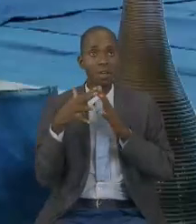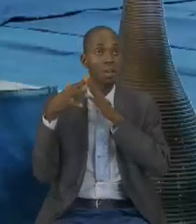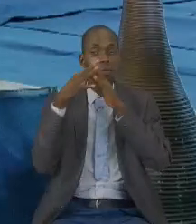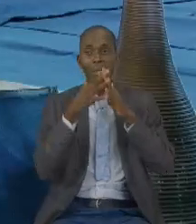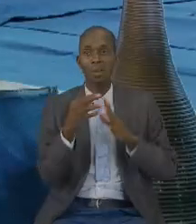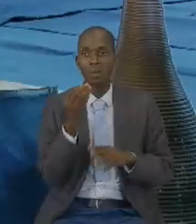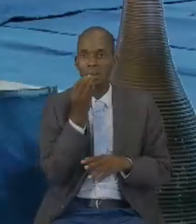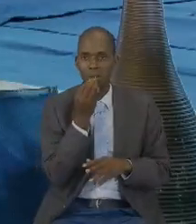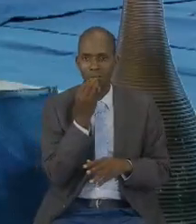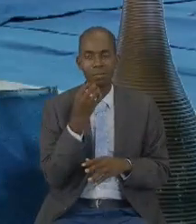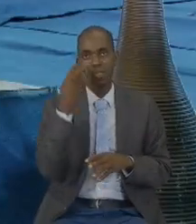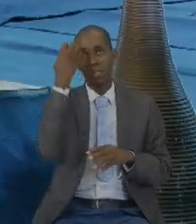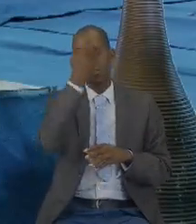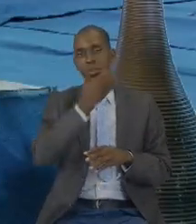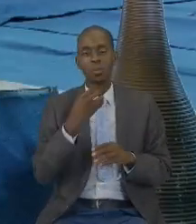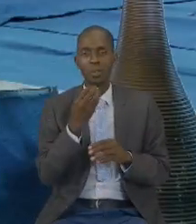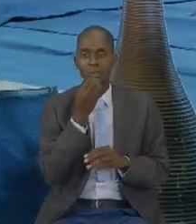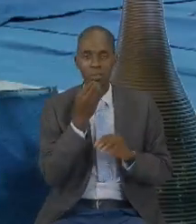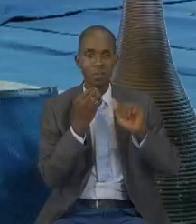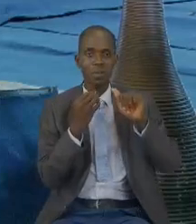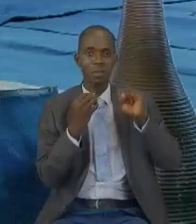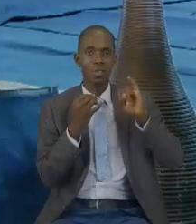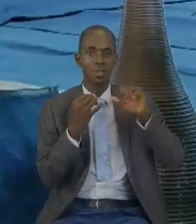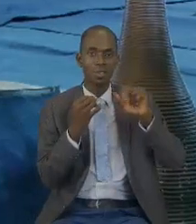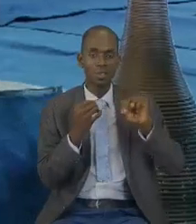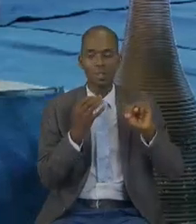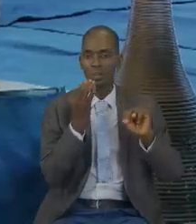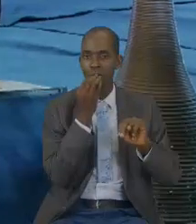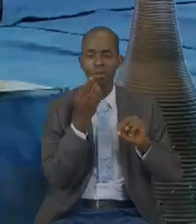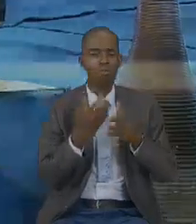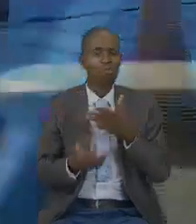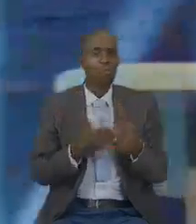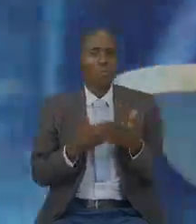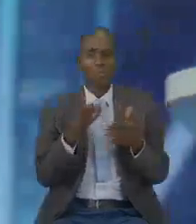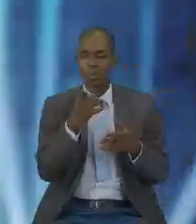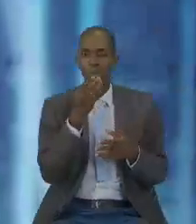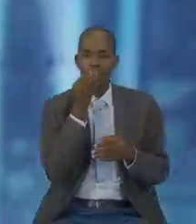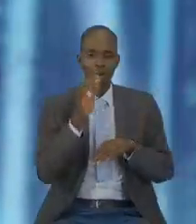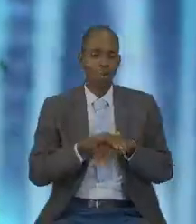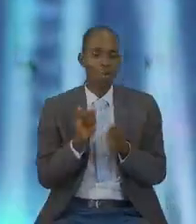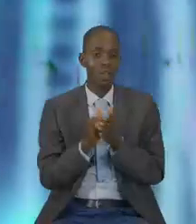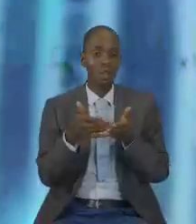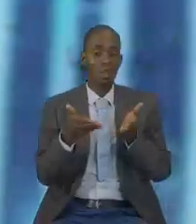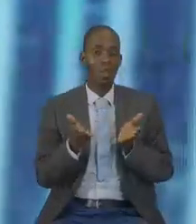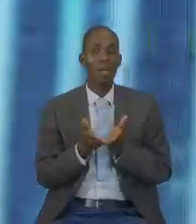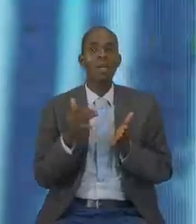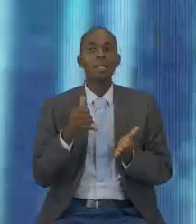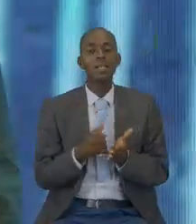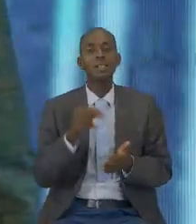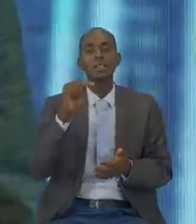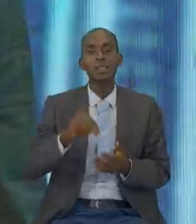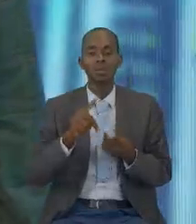food, European food, Asian food, whatever you eat on that plate, it has to be